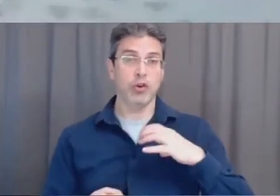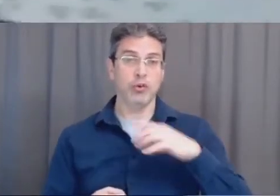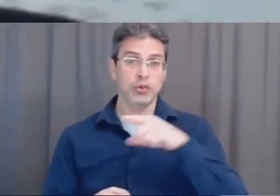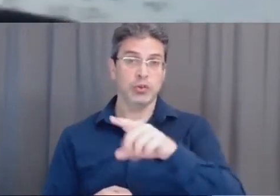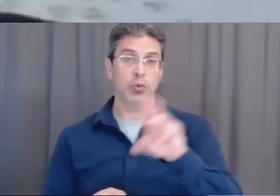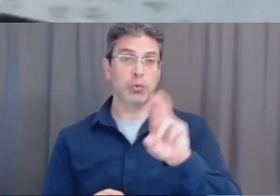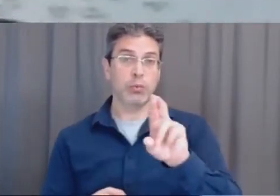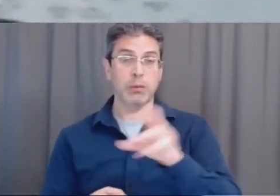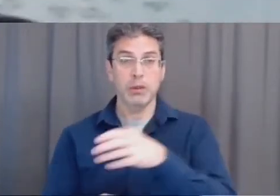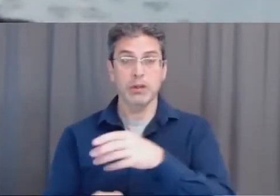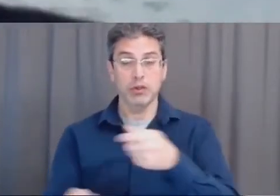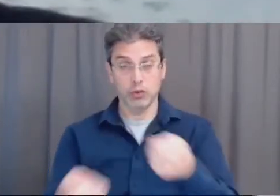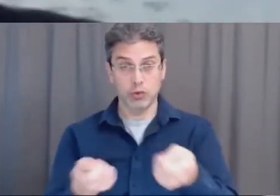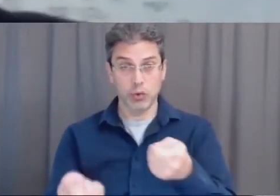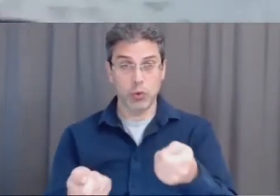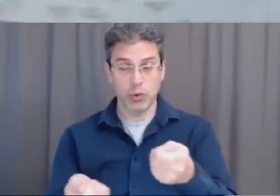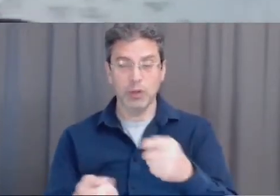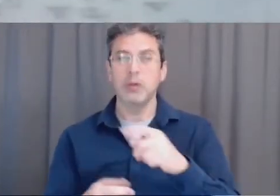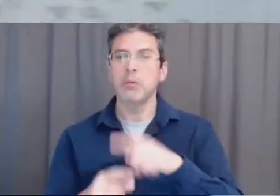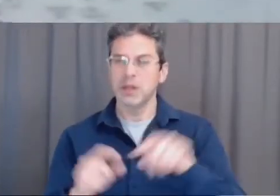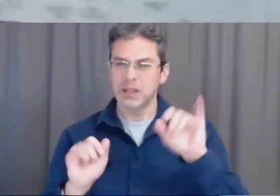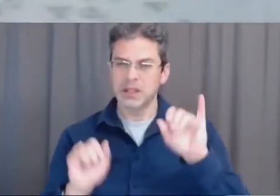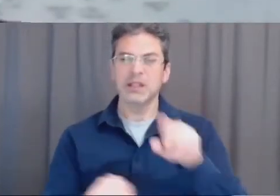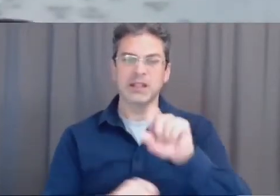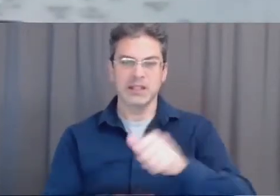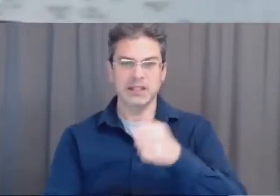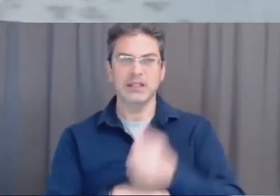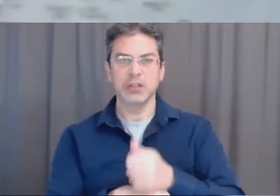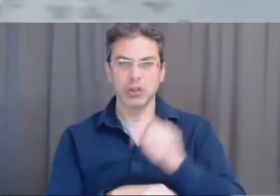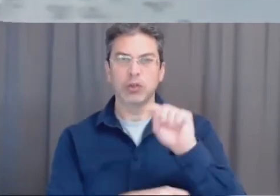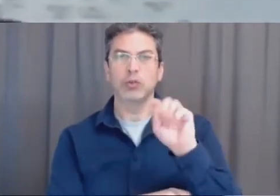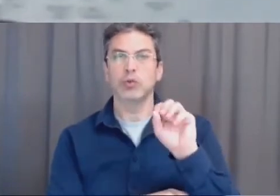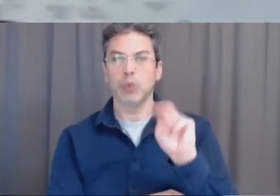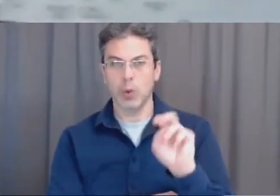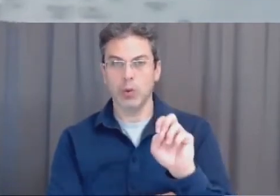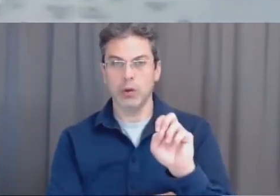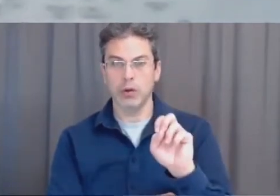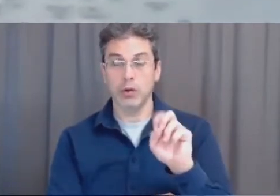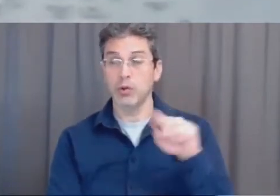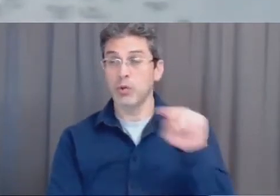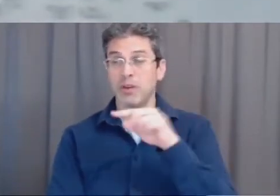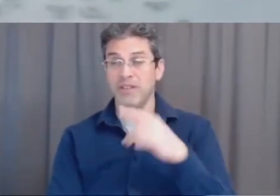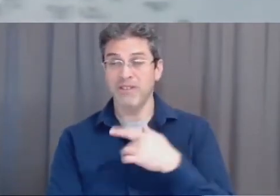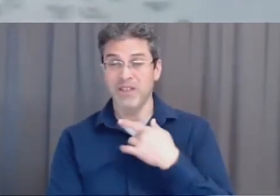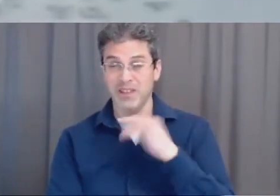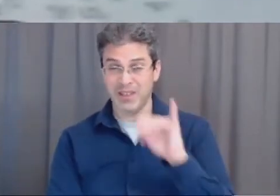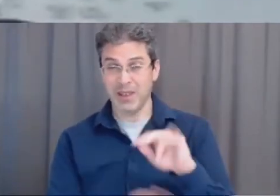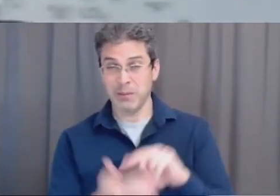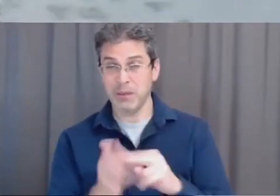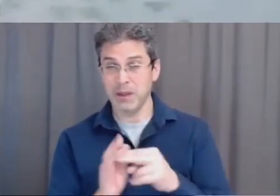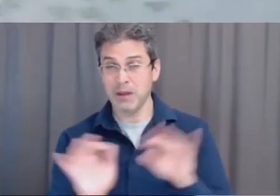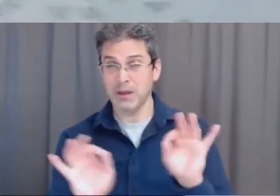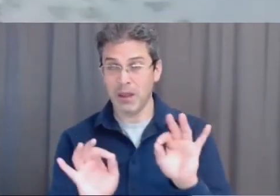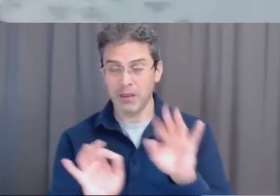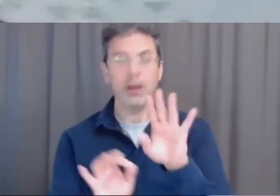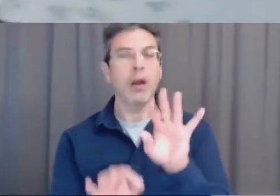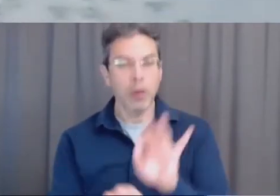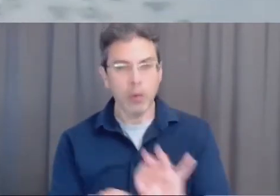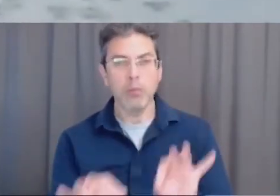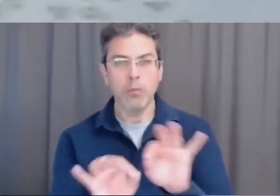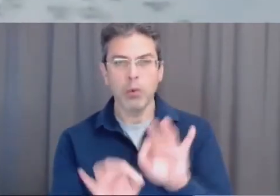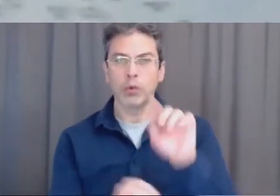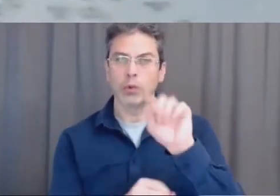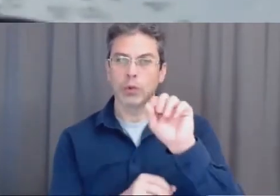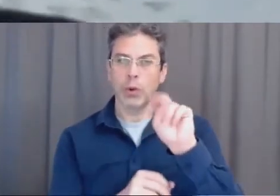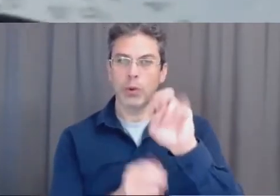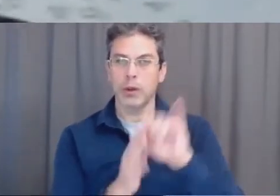tone. It may seem, wishy-washy, but the tone is very important with which it approaches China. The going it